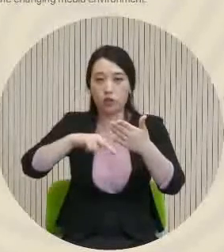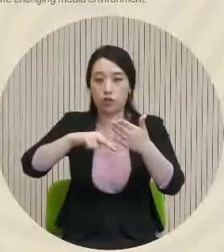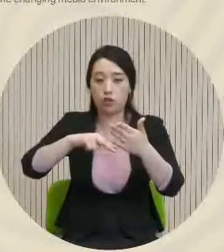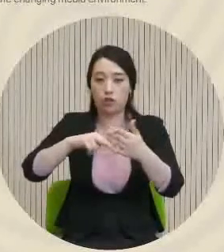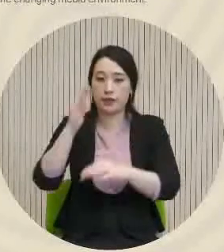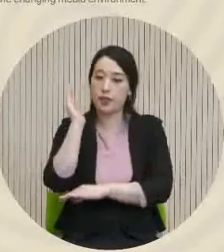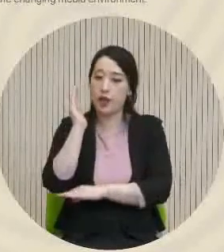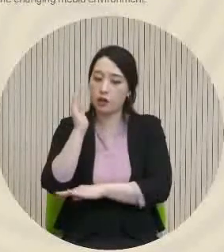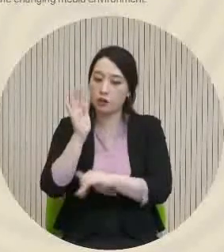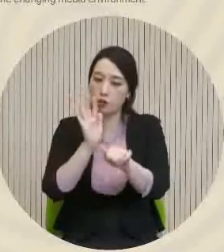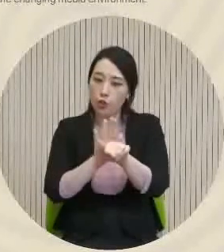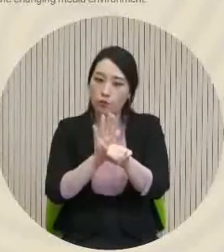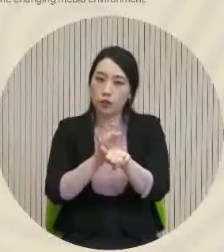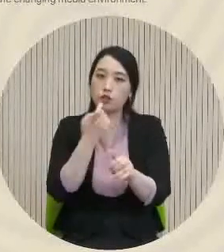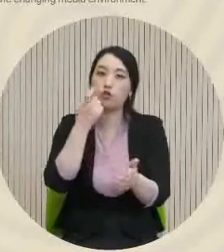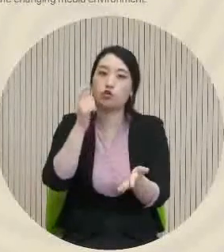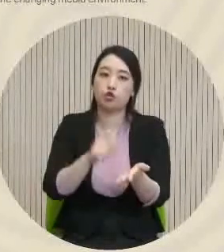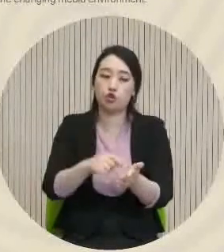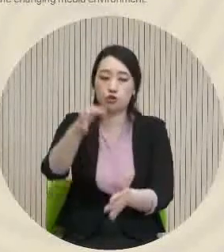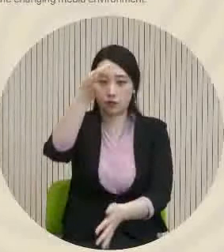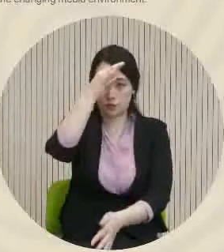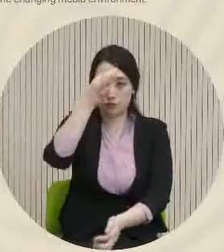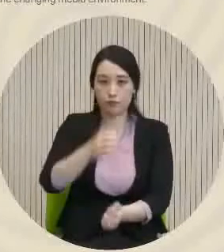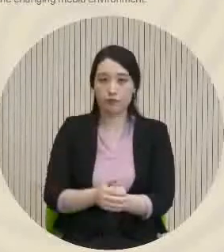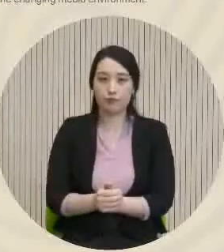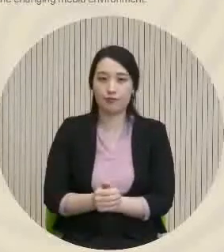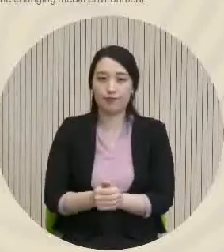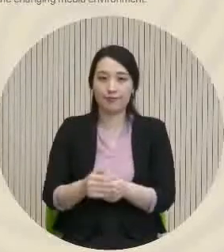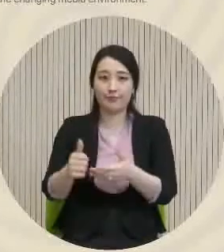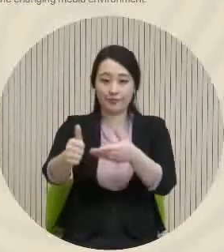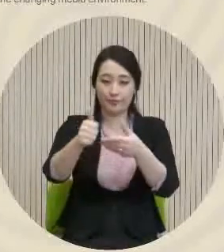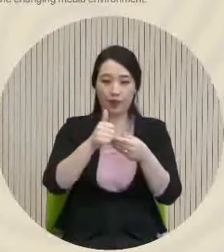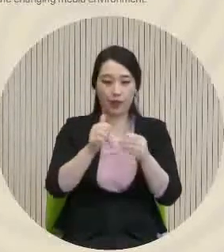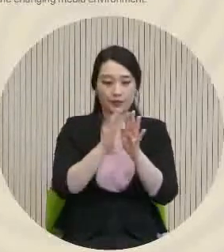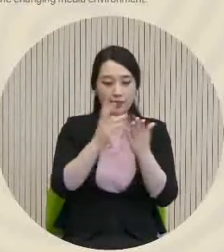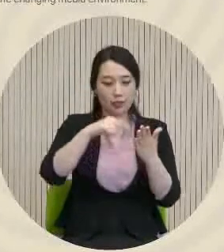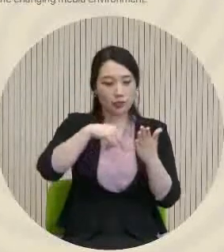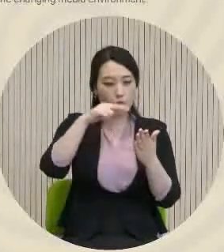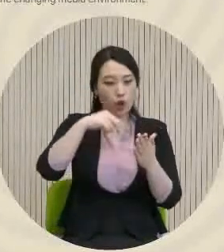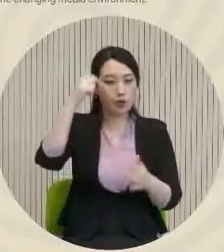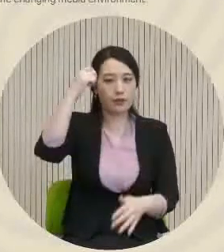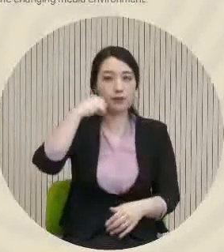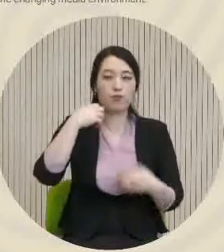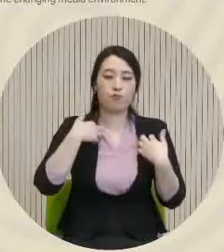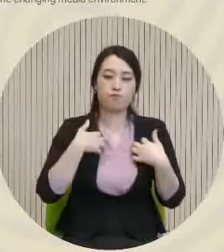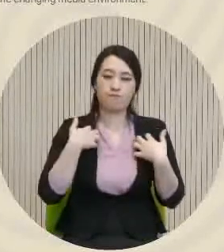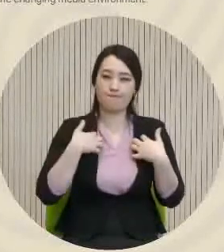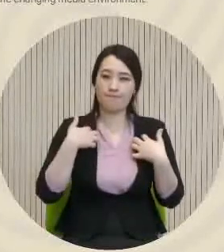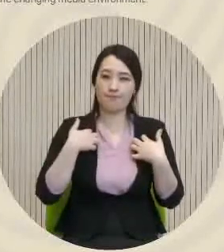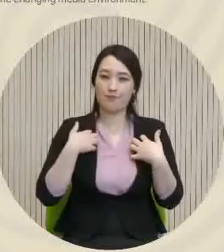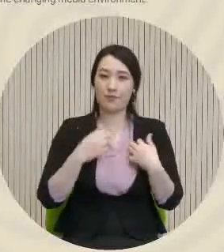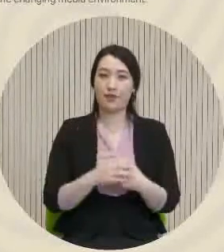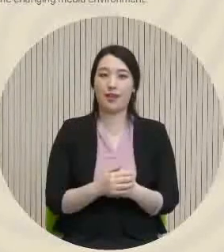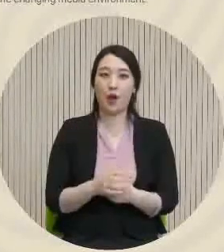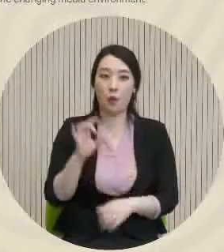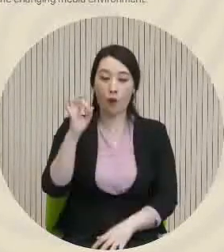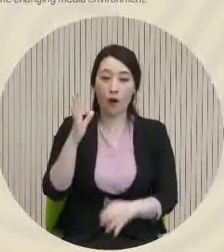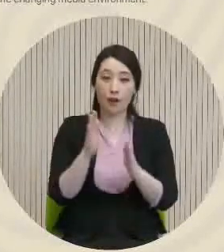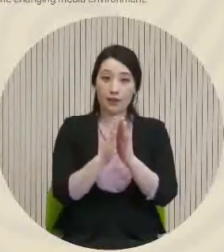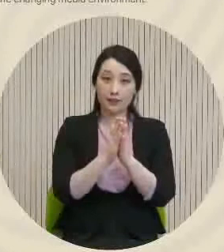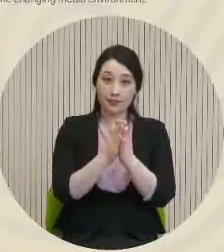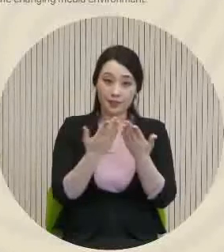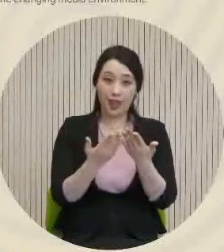more interest in reading. The simple digital technology can be utilized